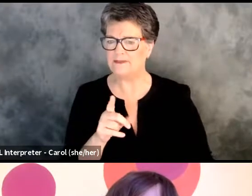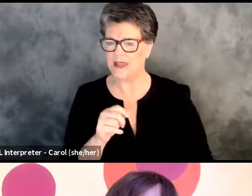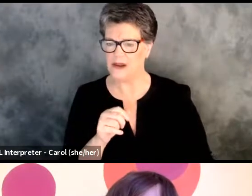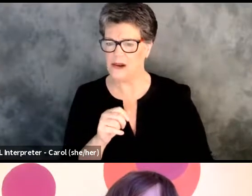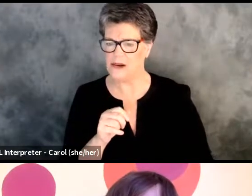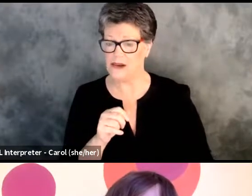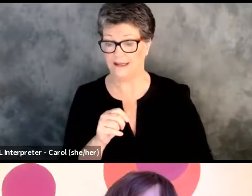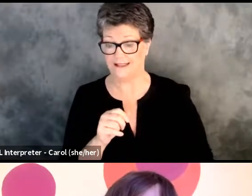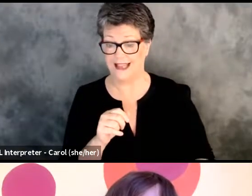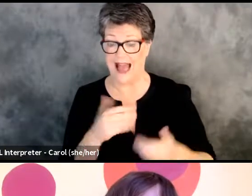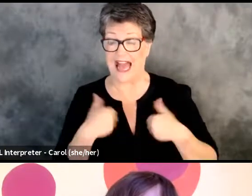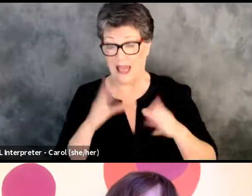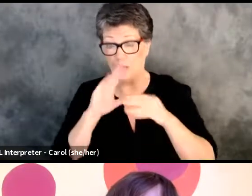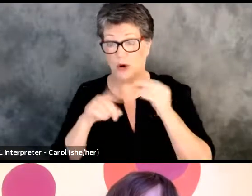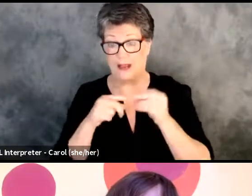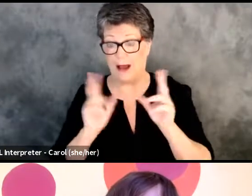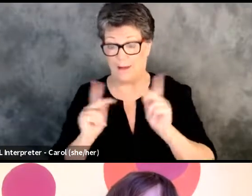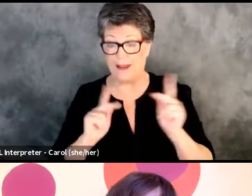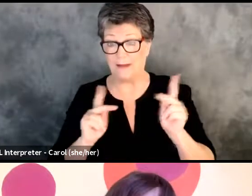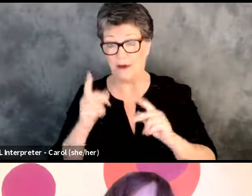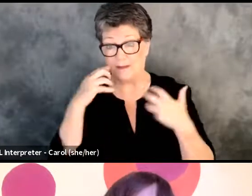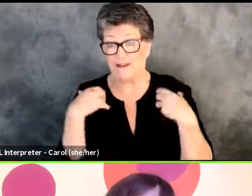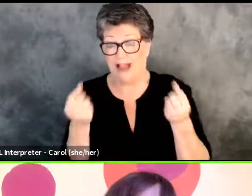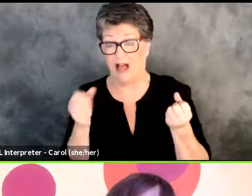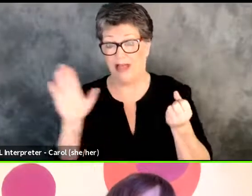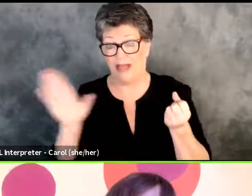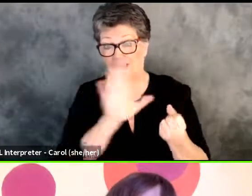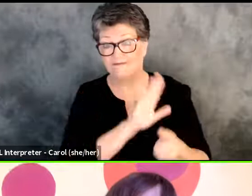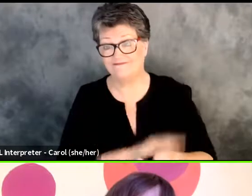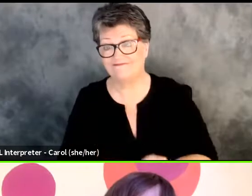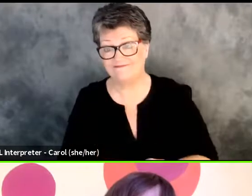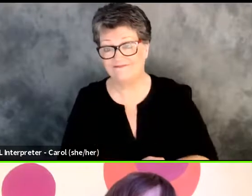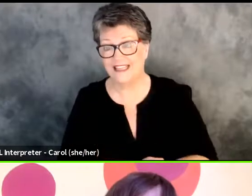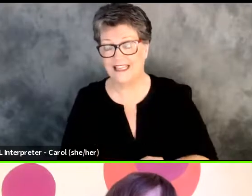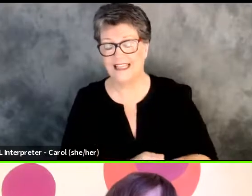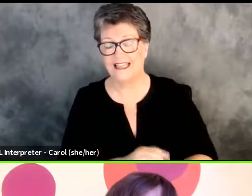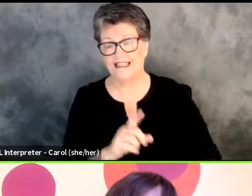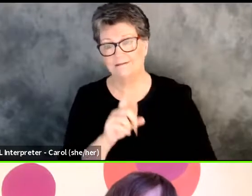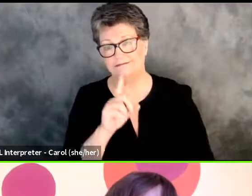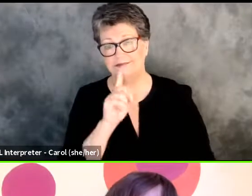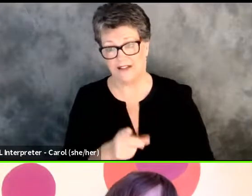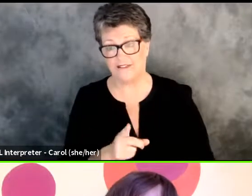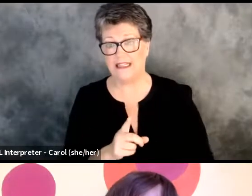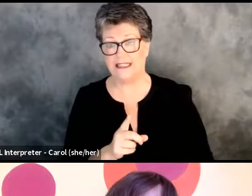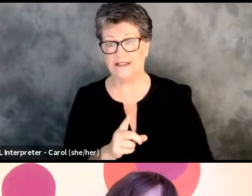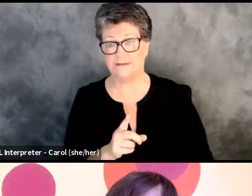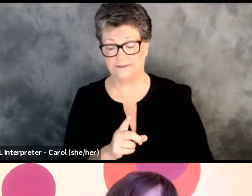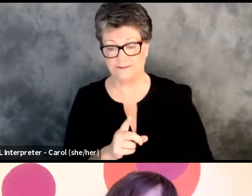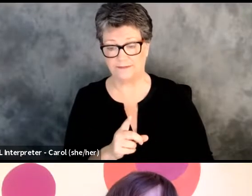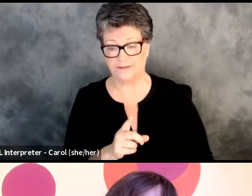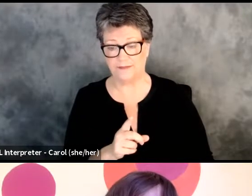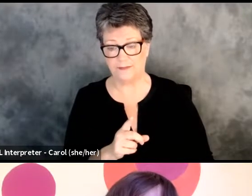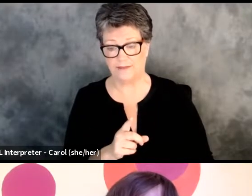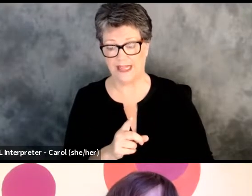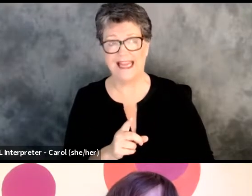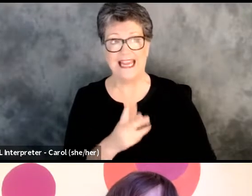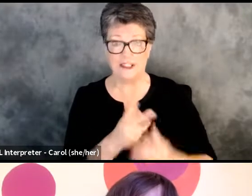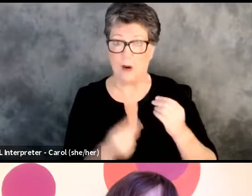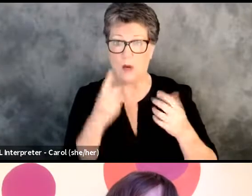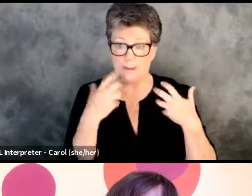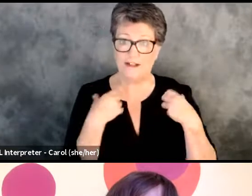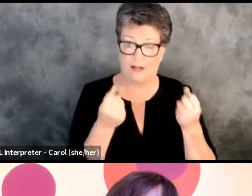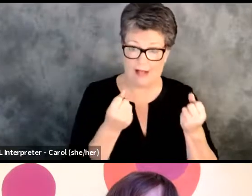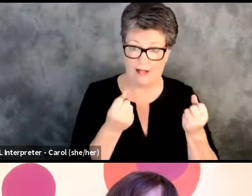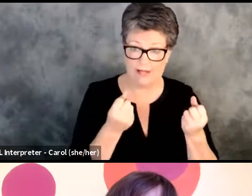I am worried about people's mental health. Oh yeah. And I think we definitely need, it's both mental health,